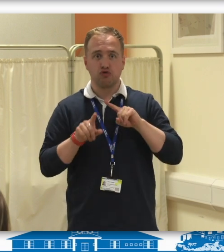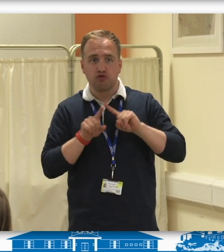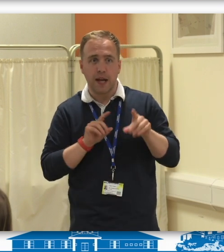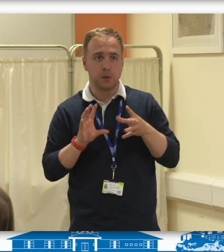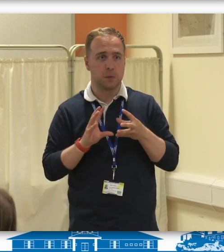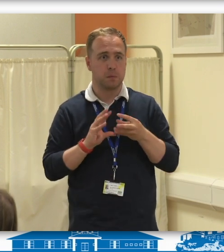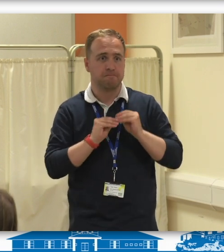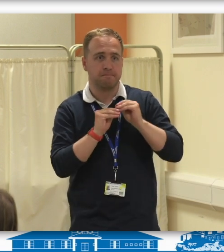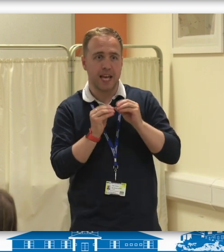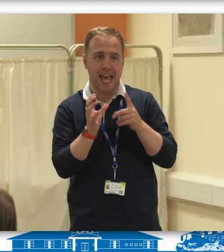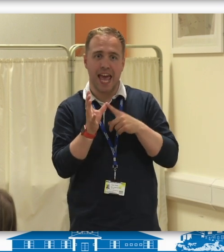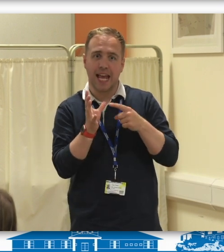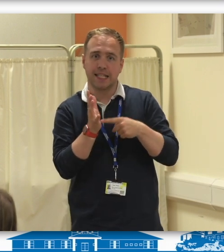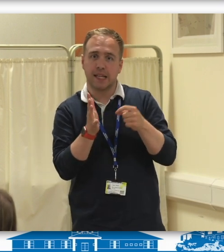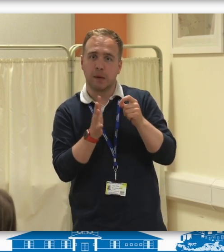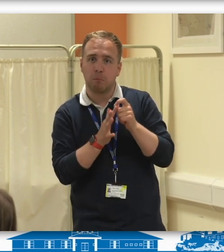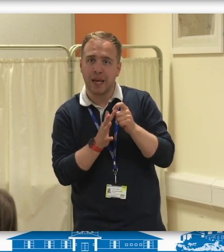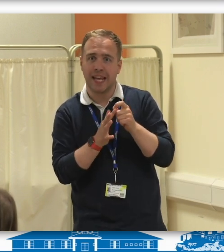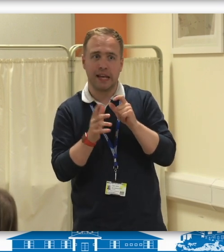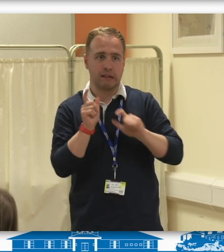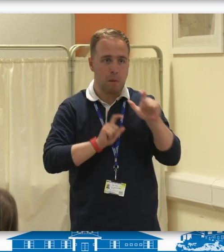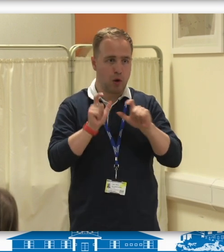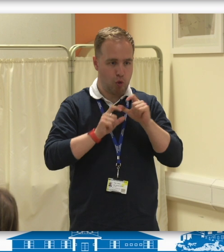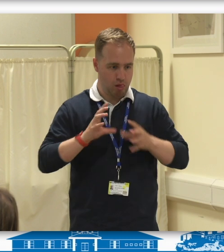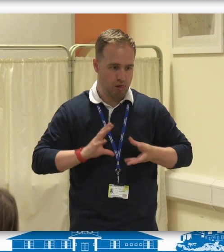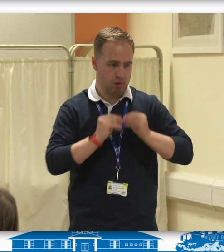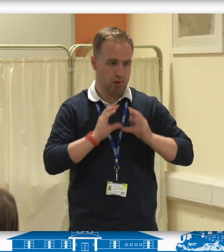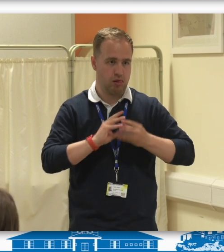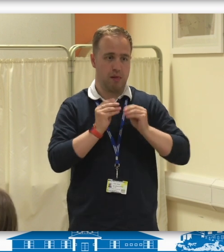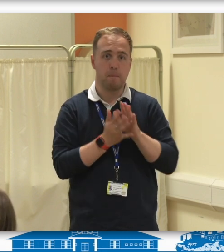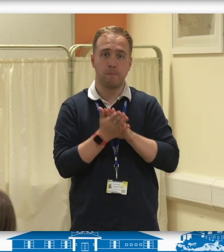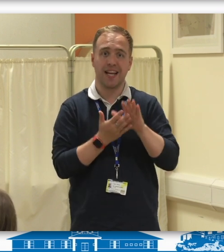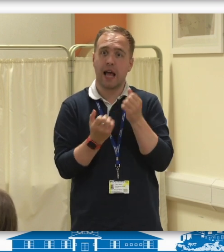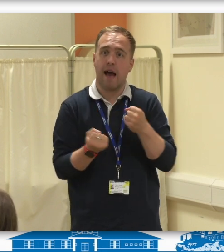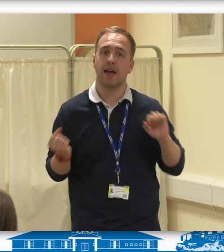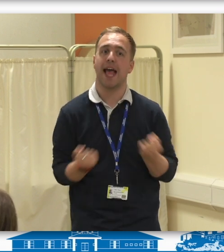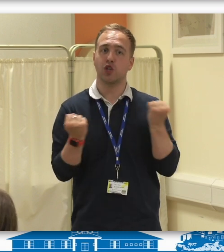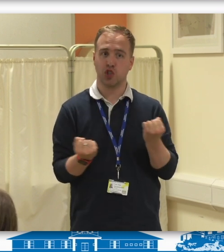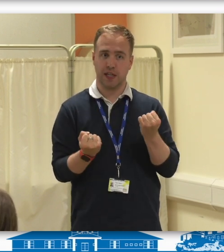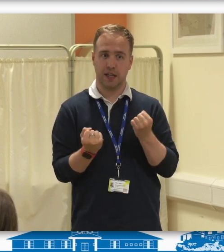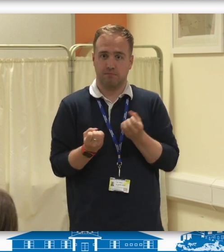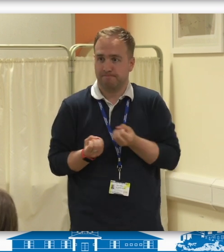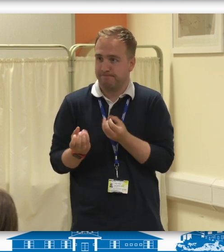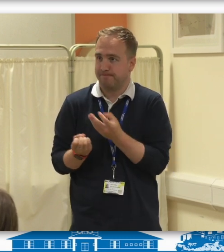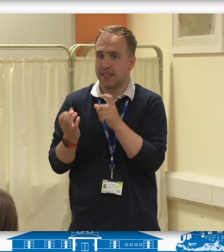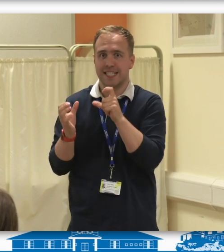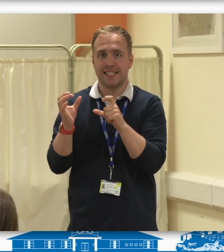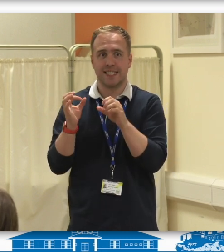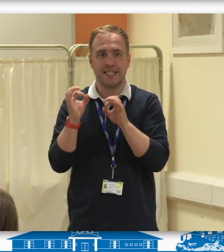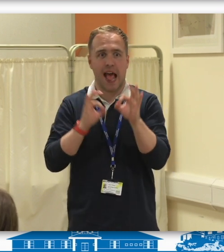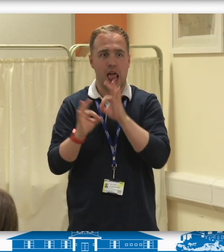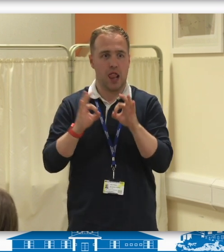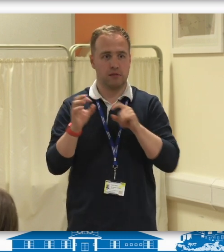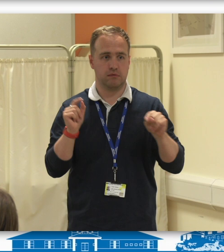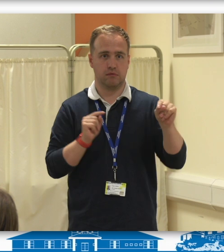of ATP, or adenosine triphosphate, which is the energy currency of our cells. Many factors can